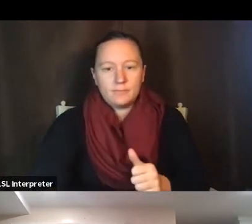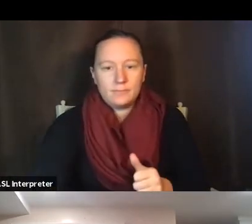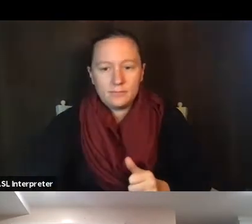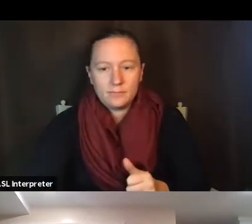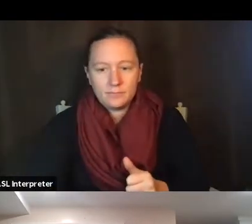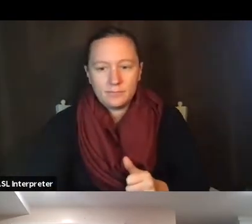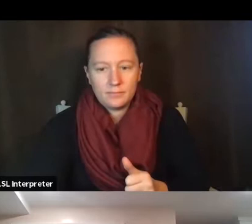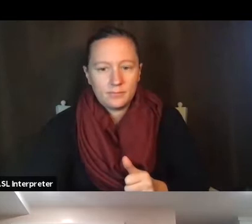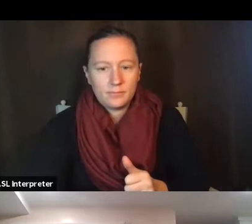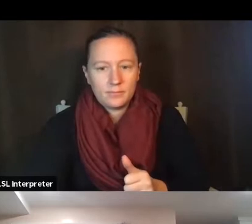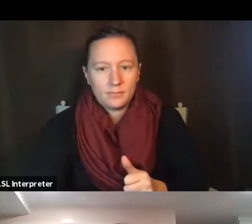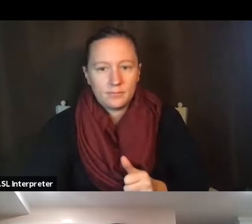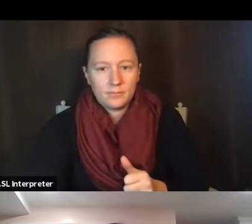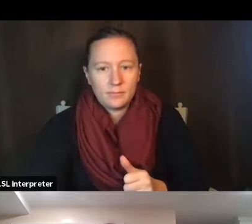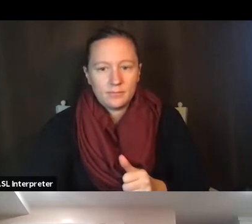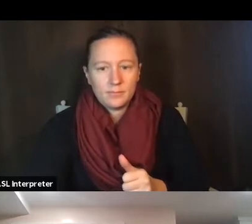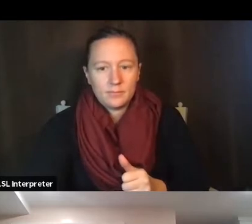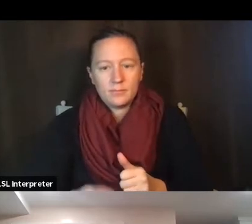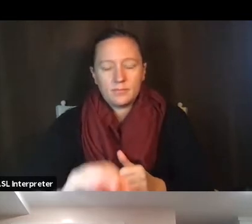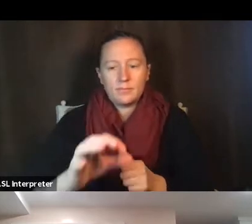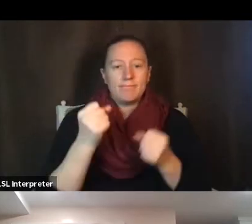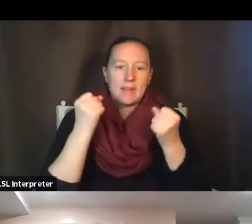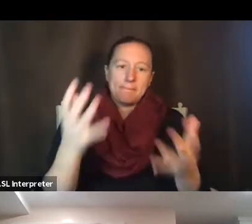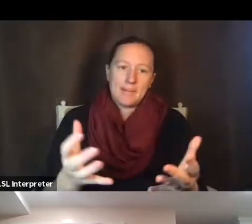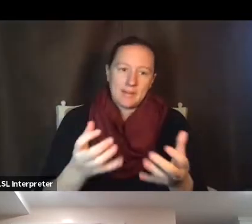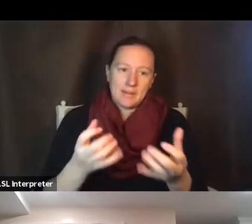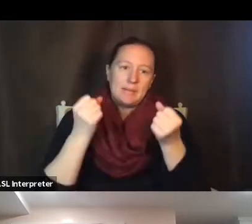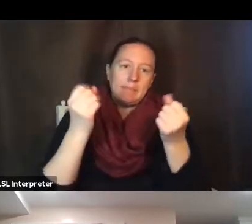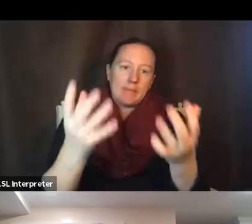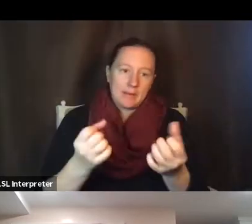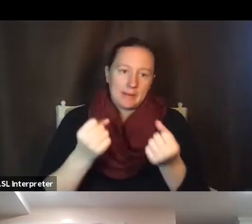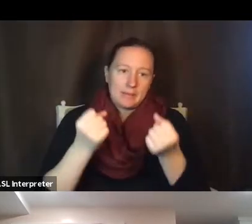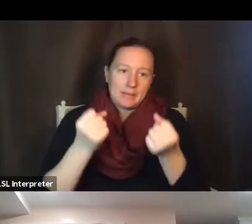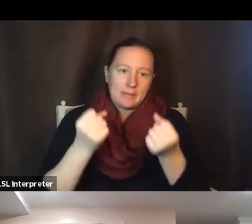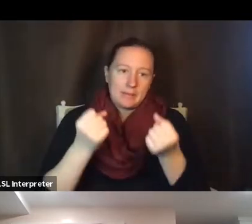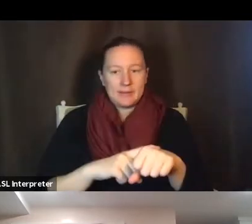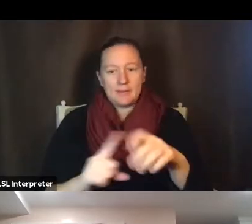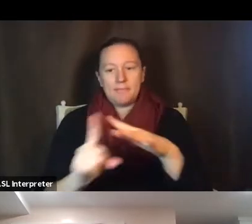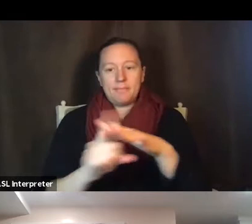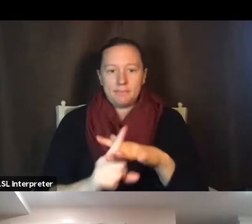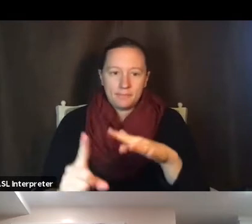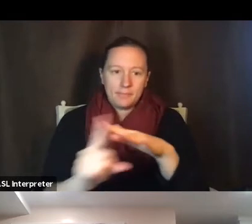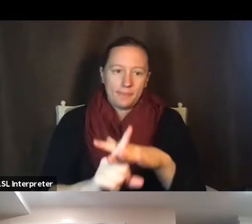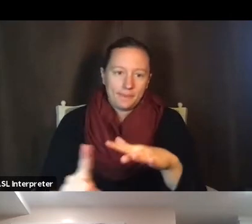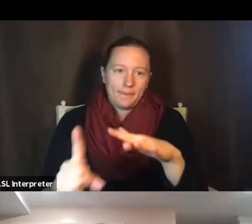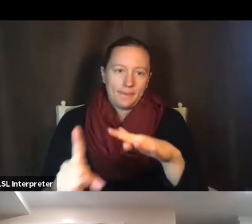And then noted many times was the administrative burden that exists in the